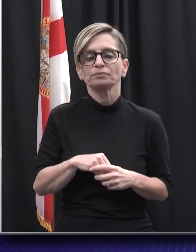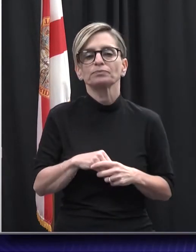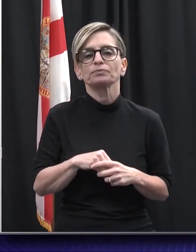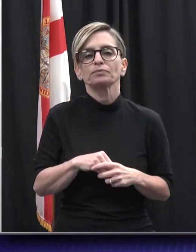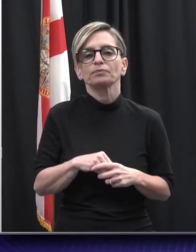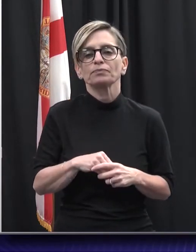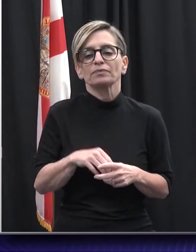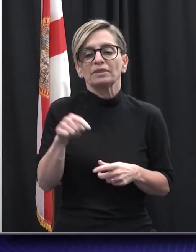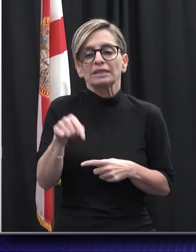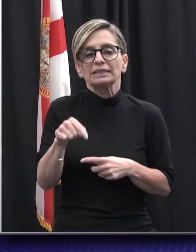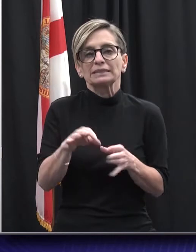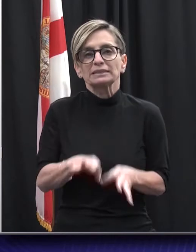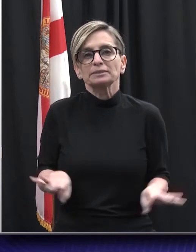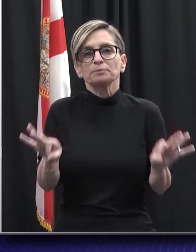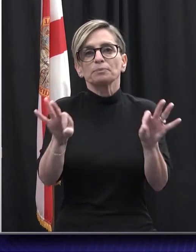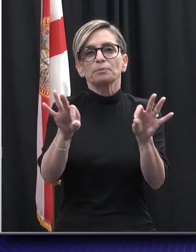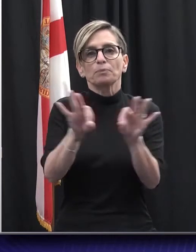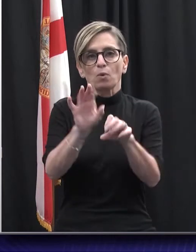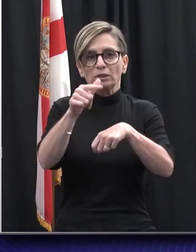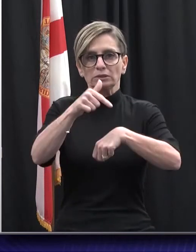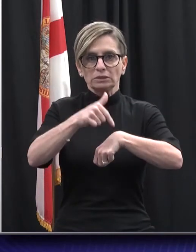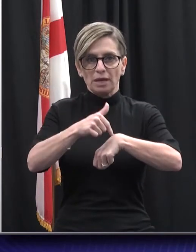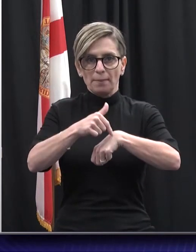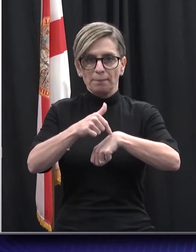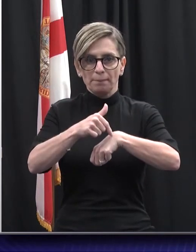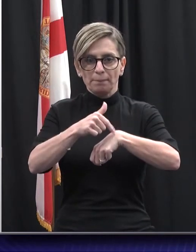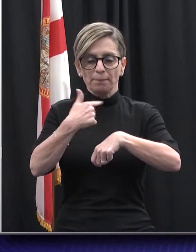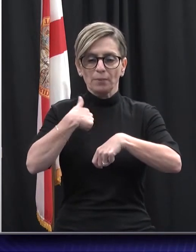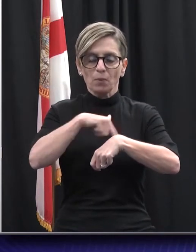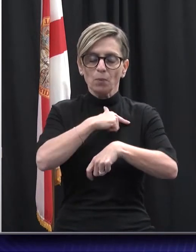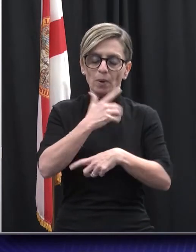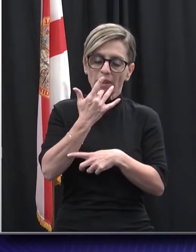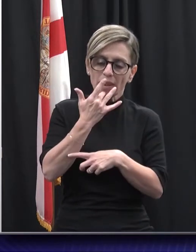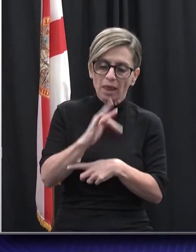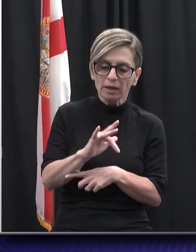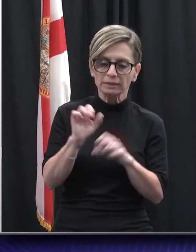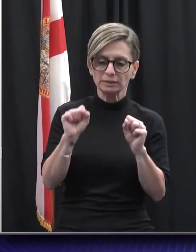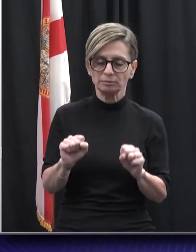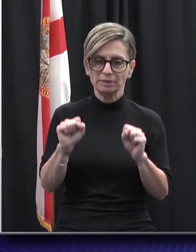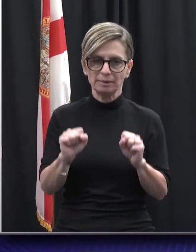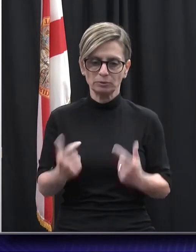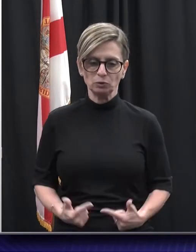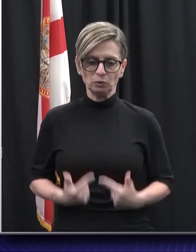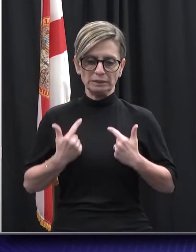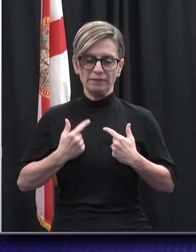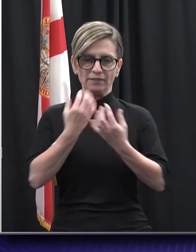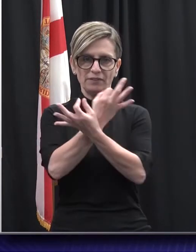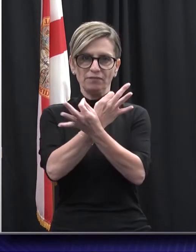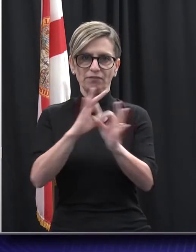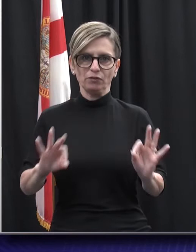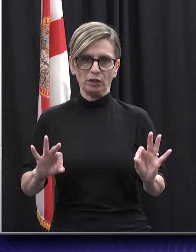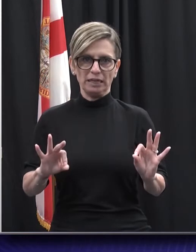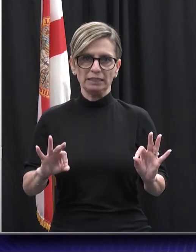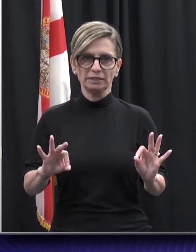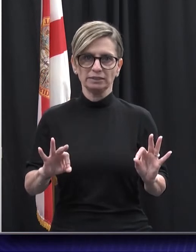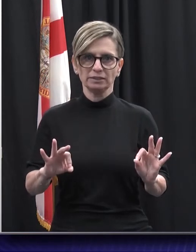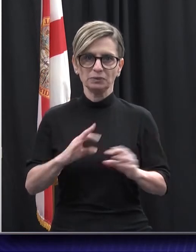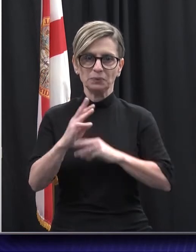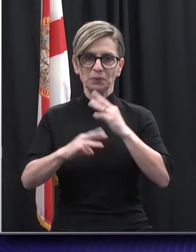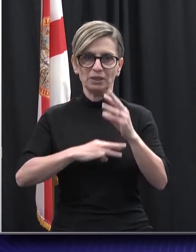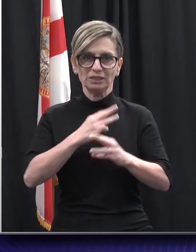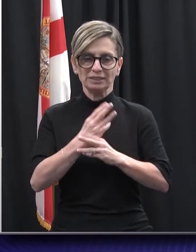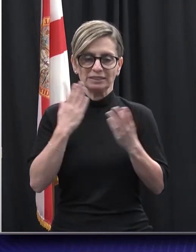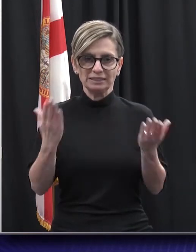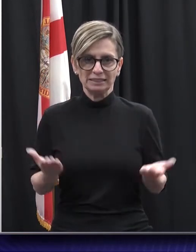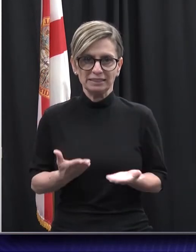is a critical time, and we are so fortunate to live in a free society. As reluctant as we